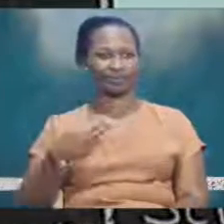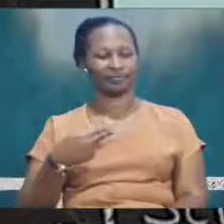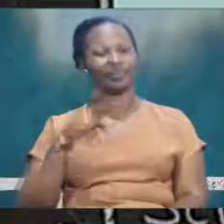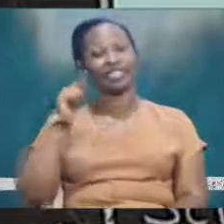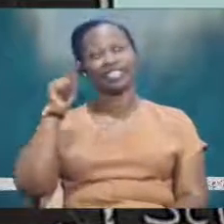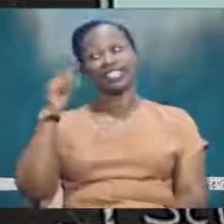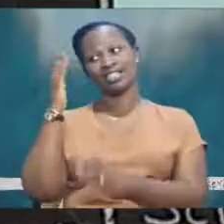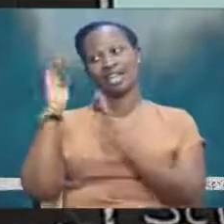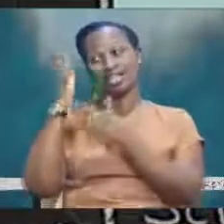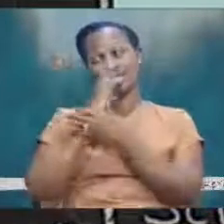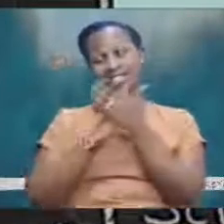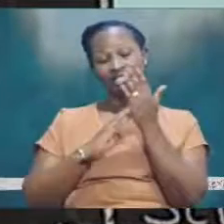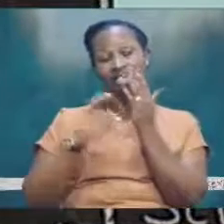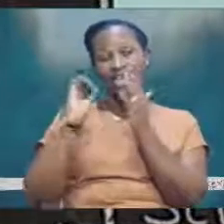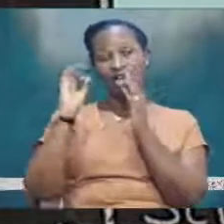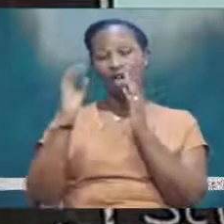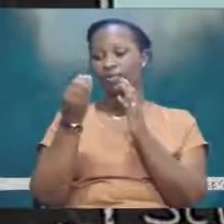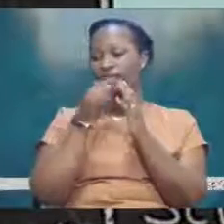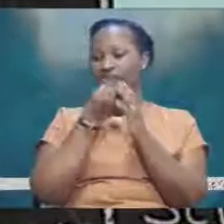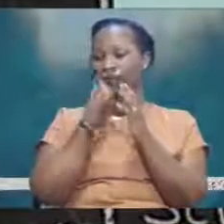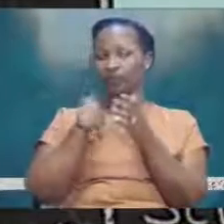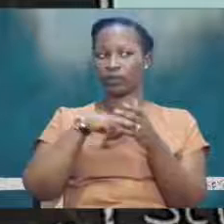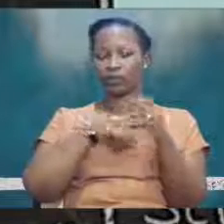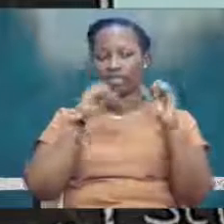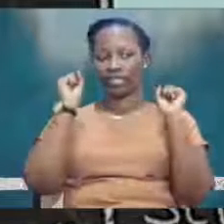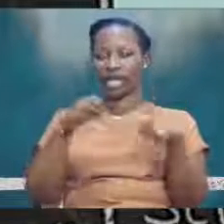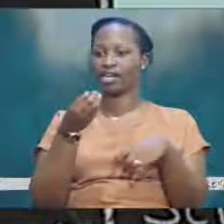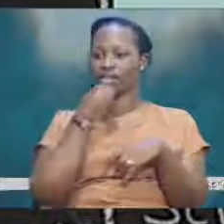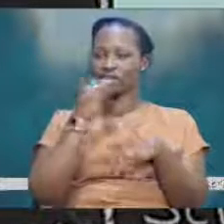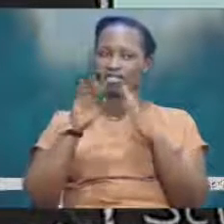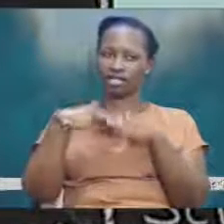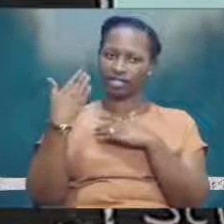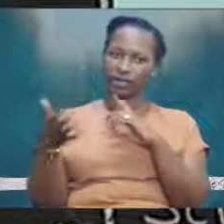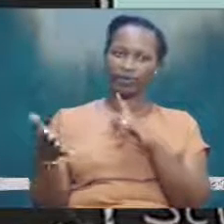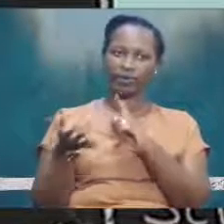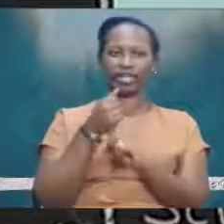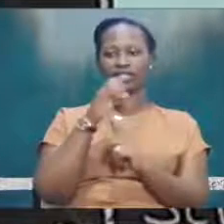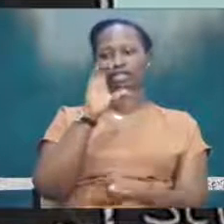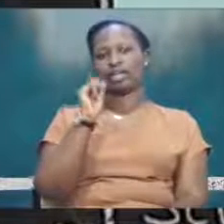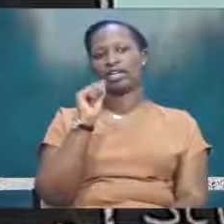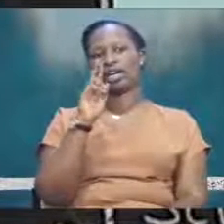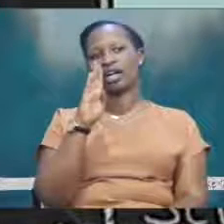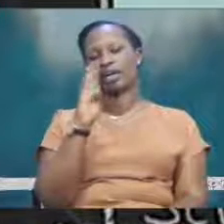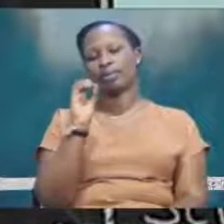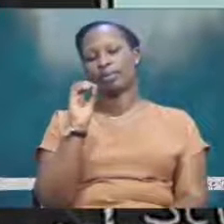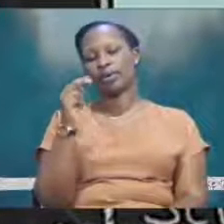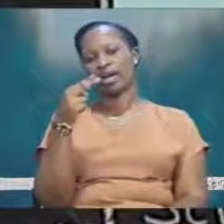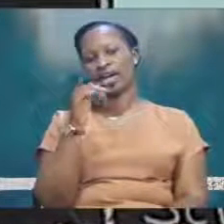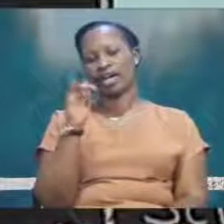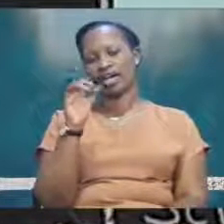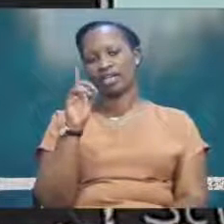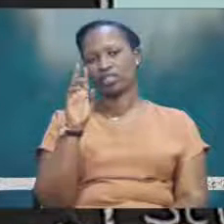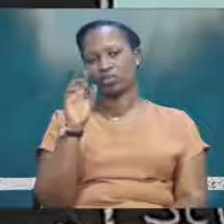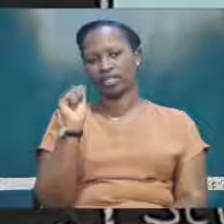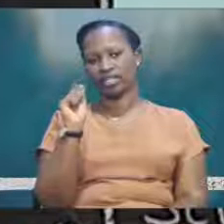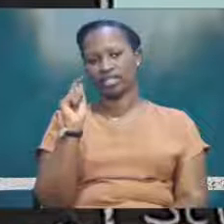These are some of the foods we can eat in order to get carbohydrates. And when